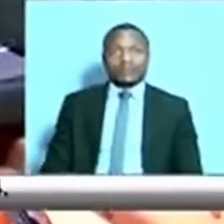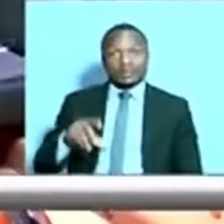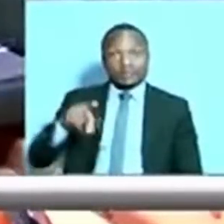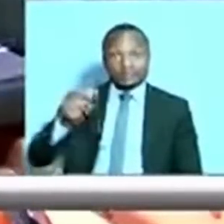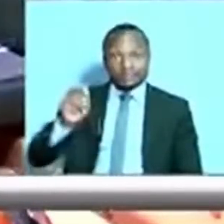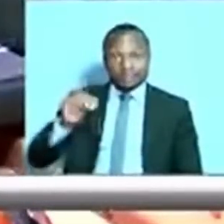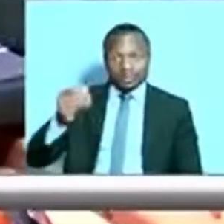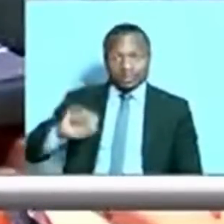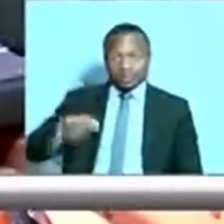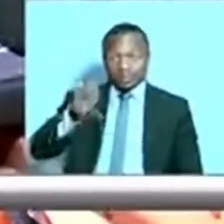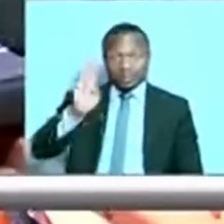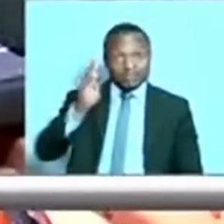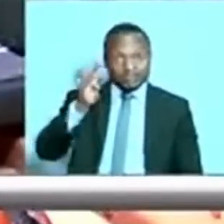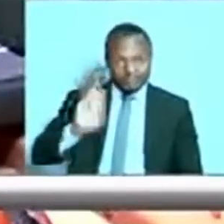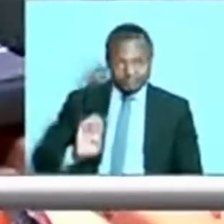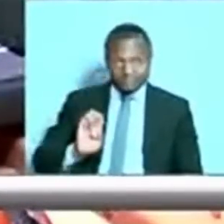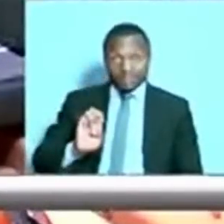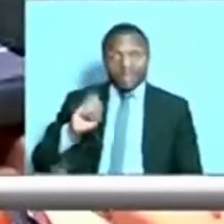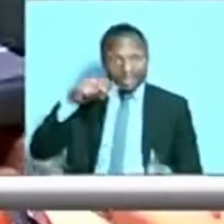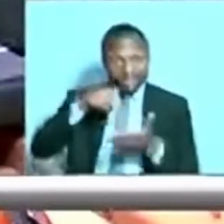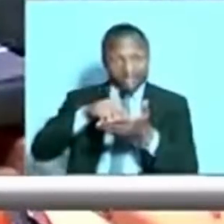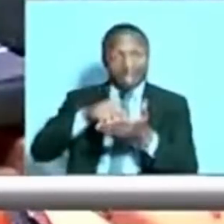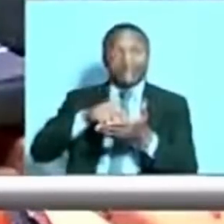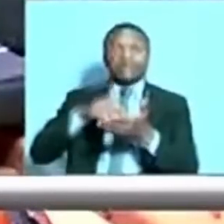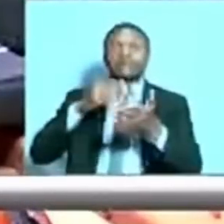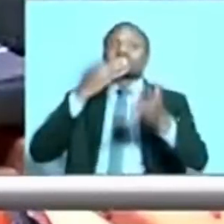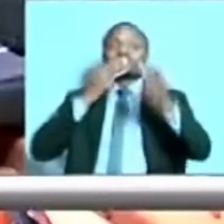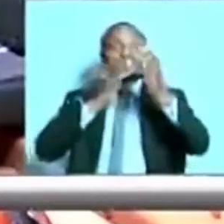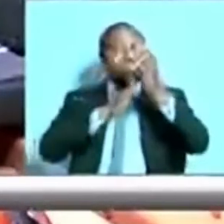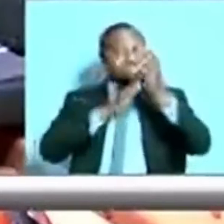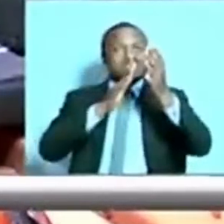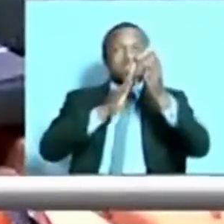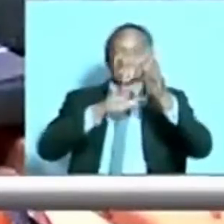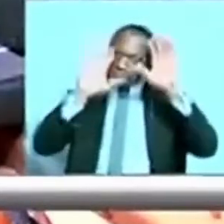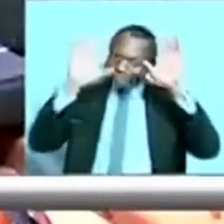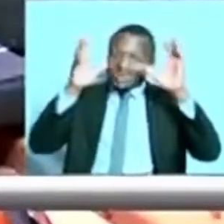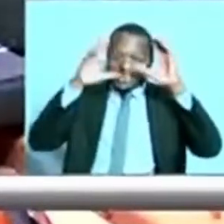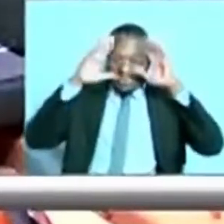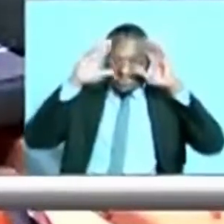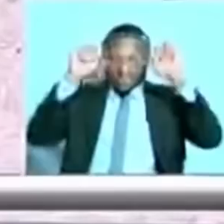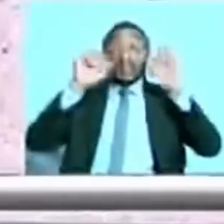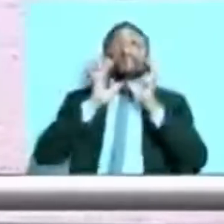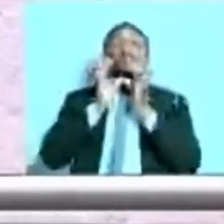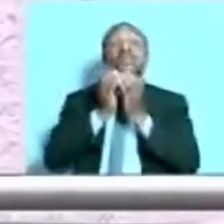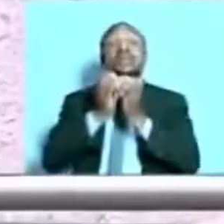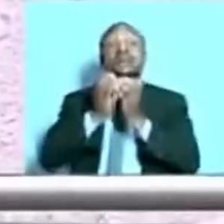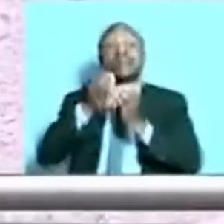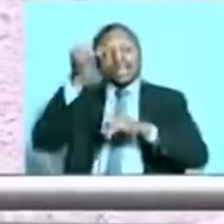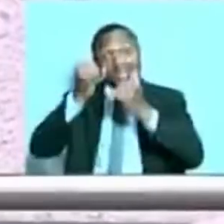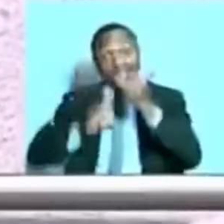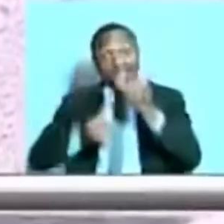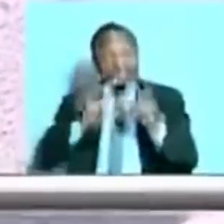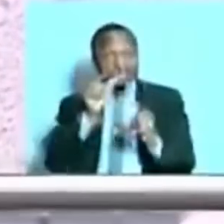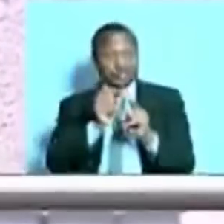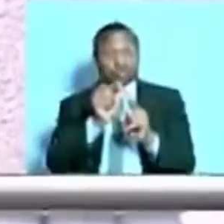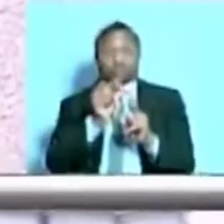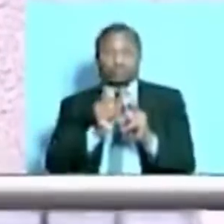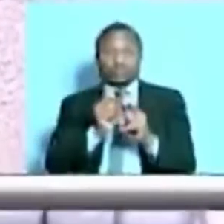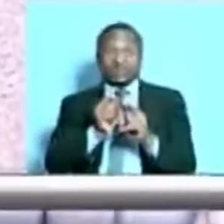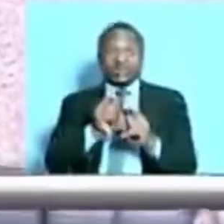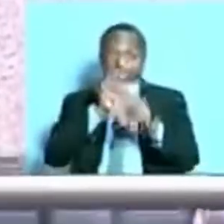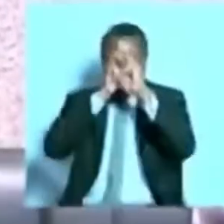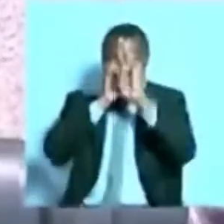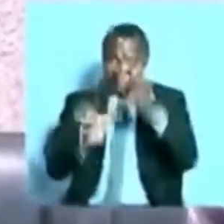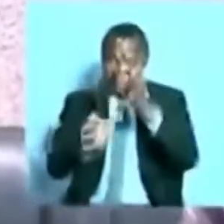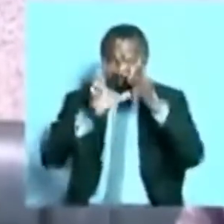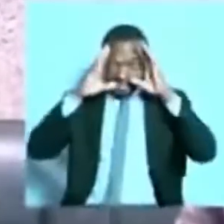to commend the President of Mozambique and, of course, the last words by our Honorable Vice President.